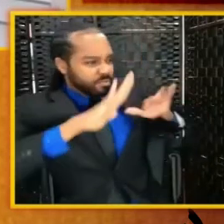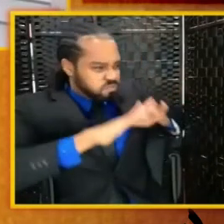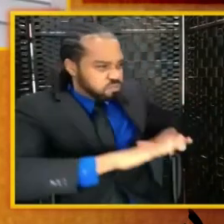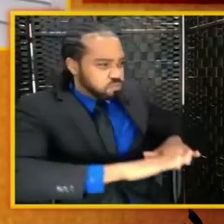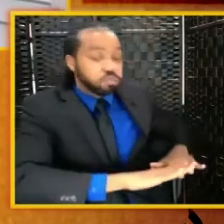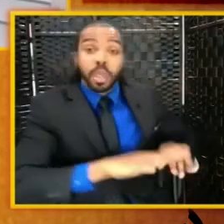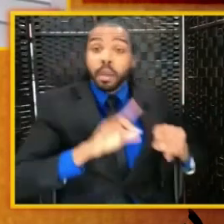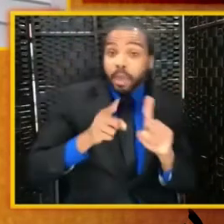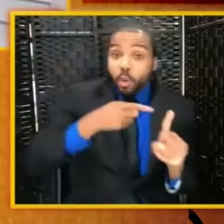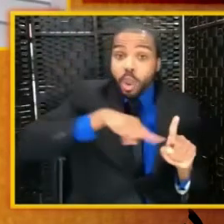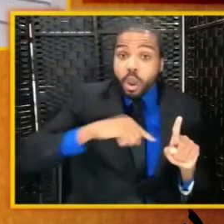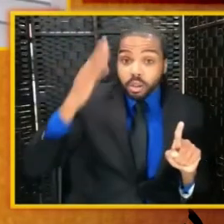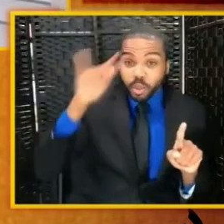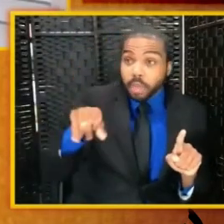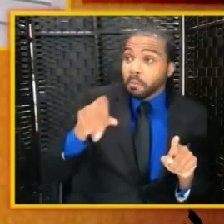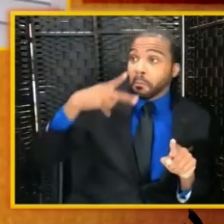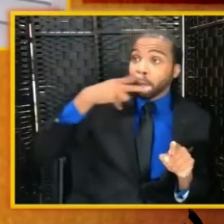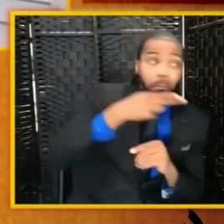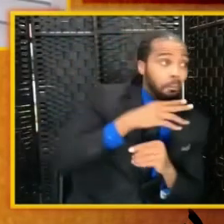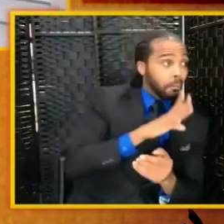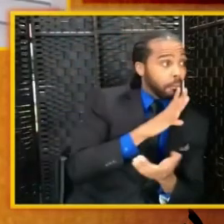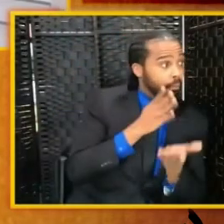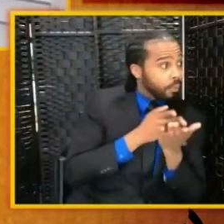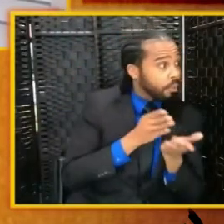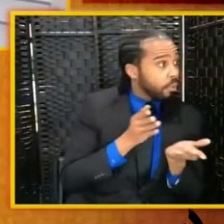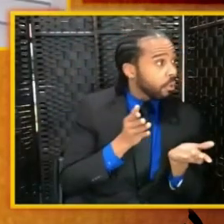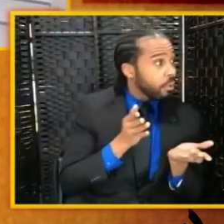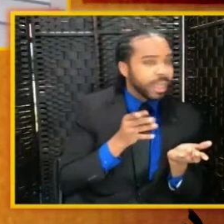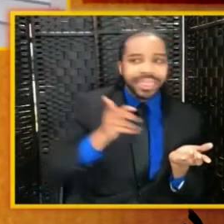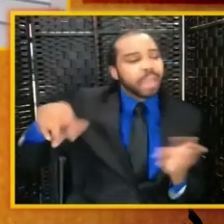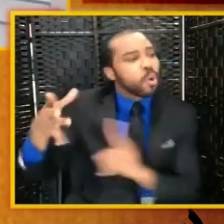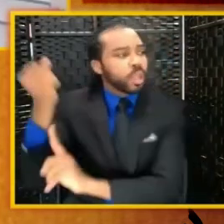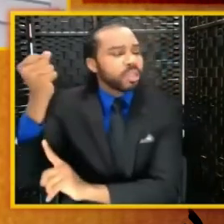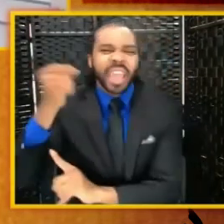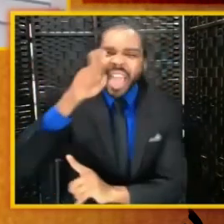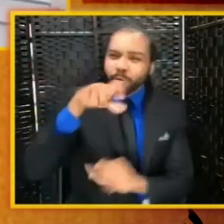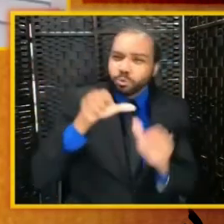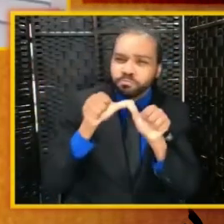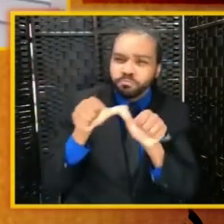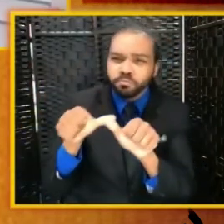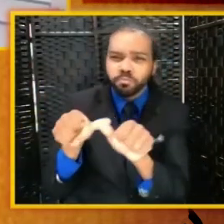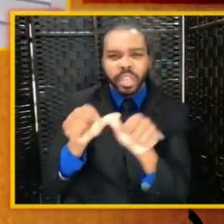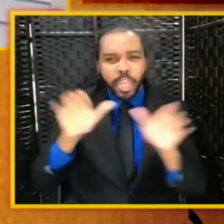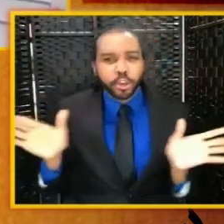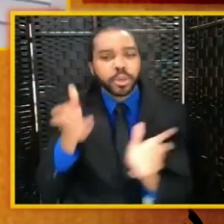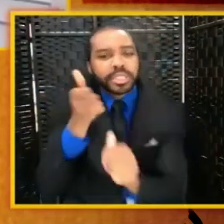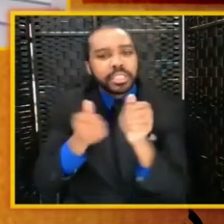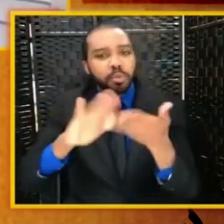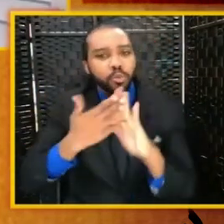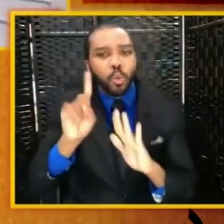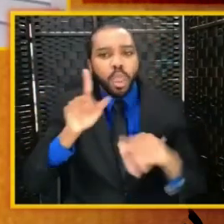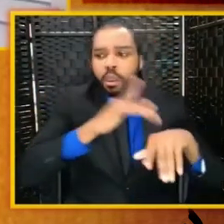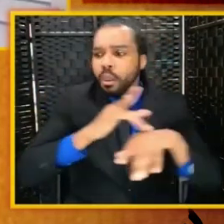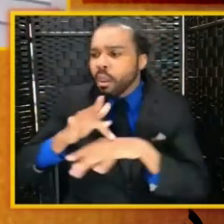we stop talking about it, they win. So keep the pressure on and encourage every community that you touch to keep talking about